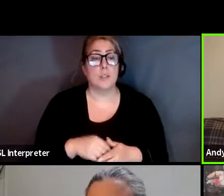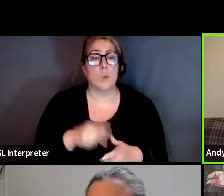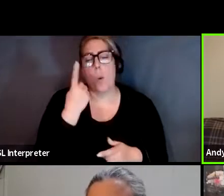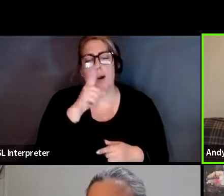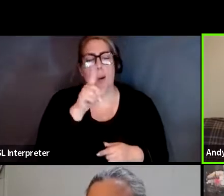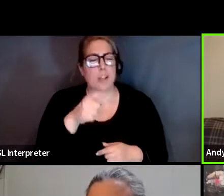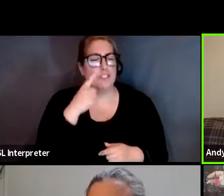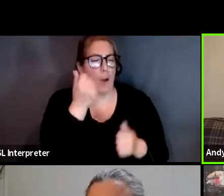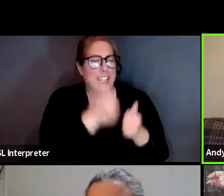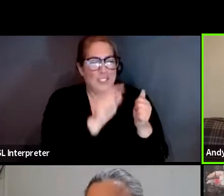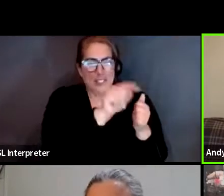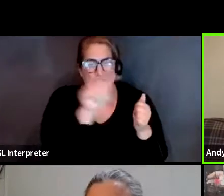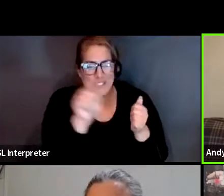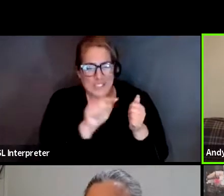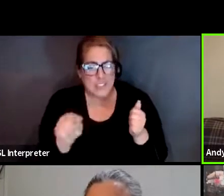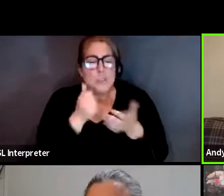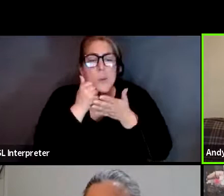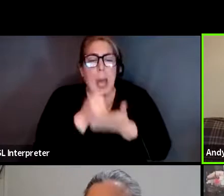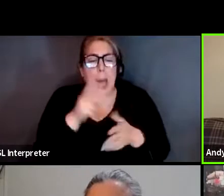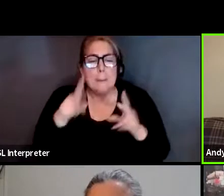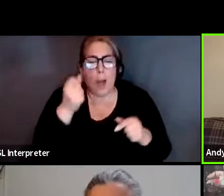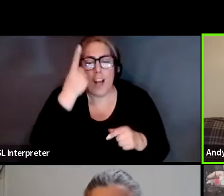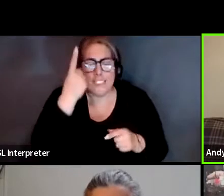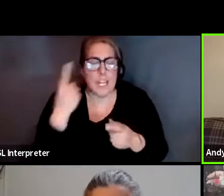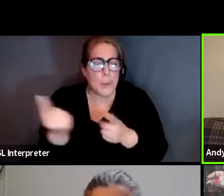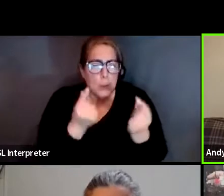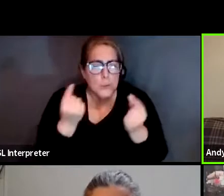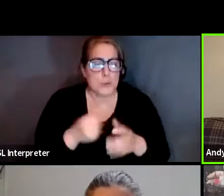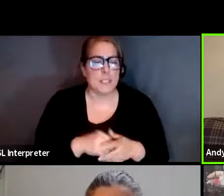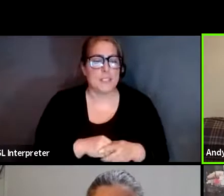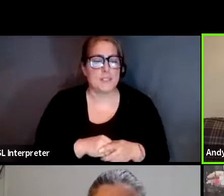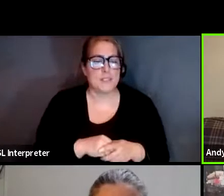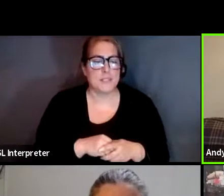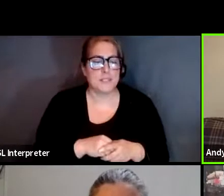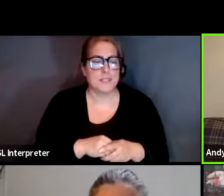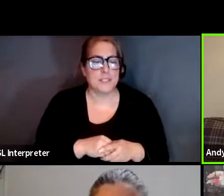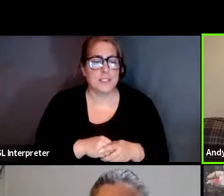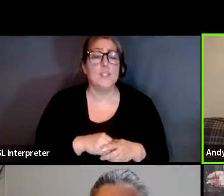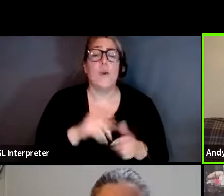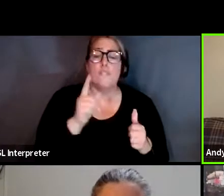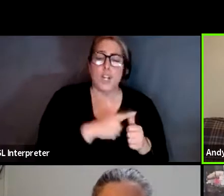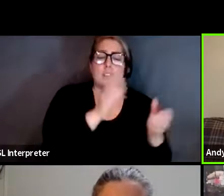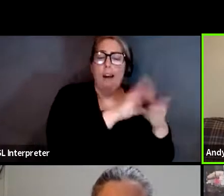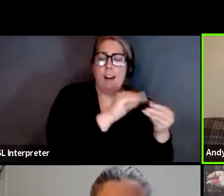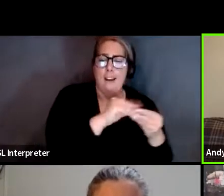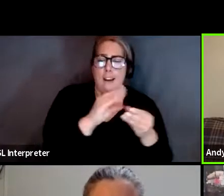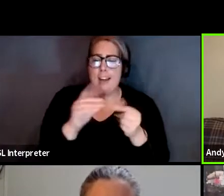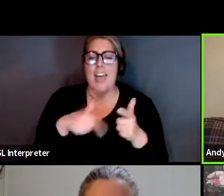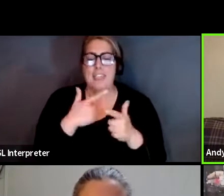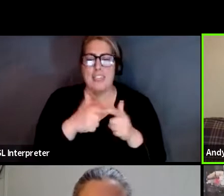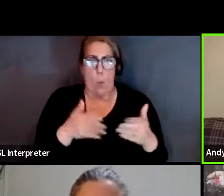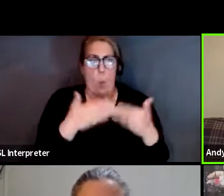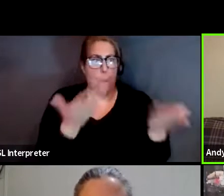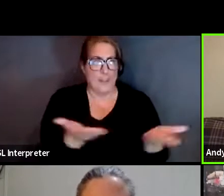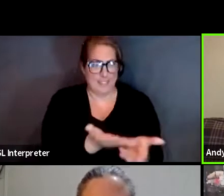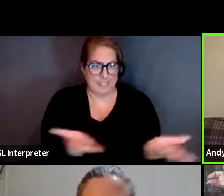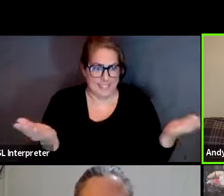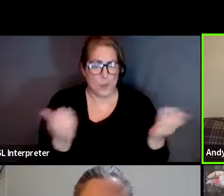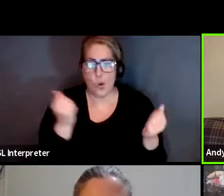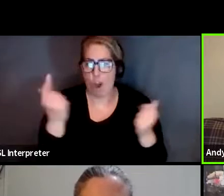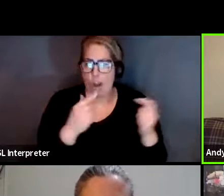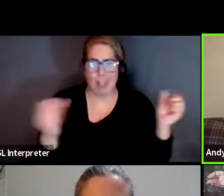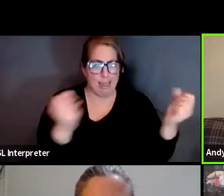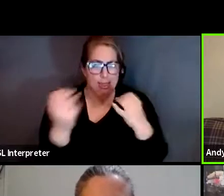of help people understand where you're coming from. And then we will open things up a little bit with questions that everybody can jump in